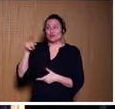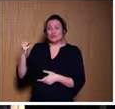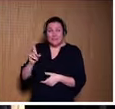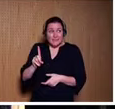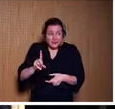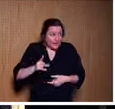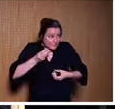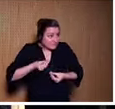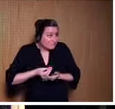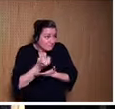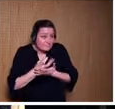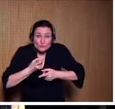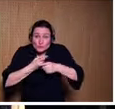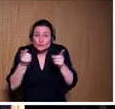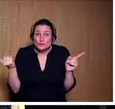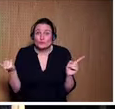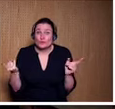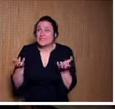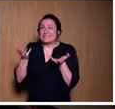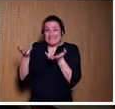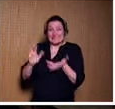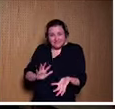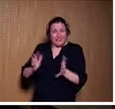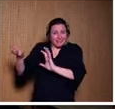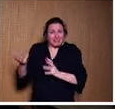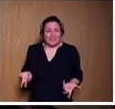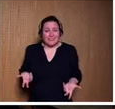that we are incurring now. It is.